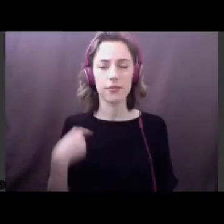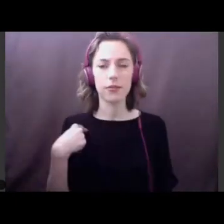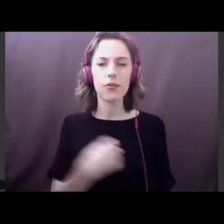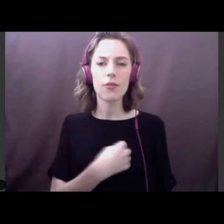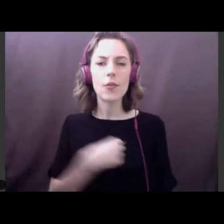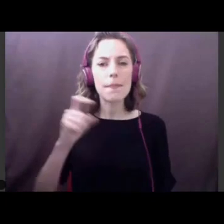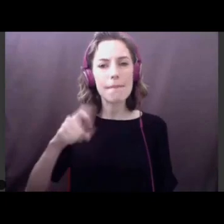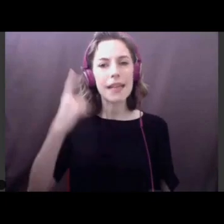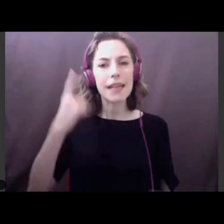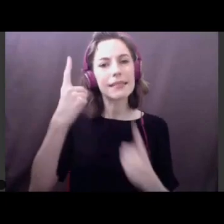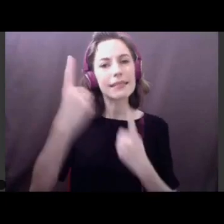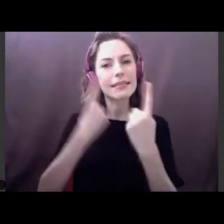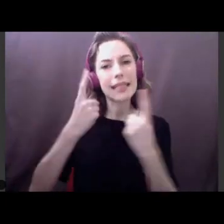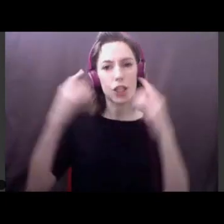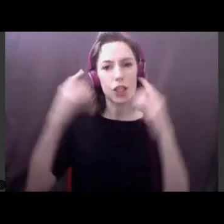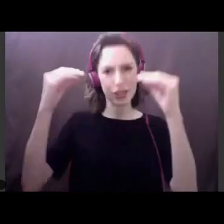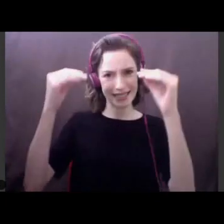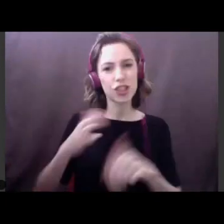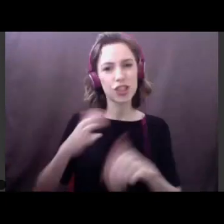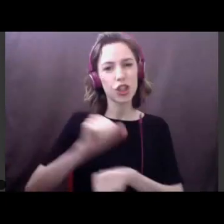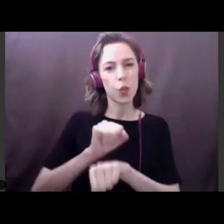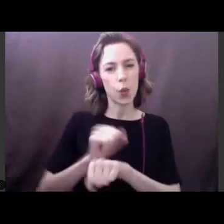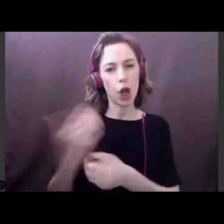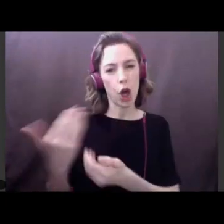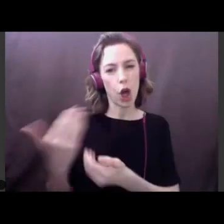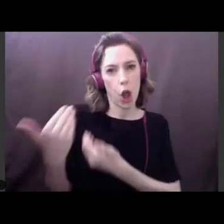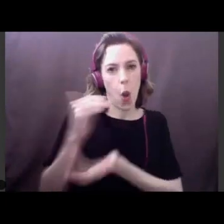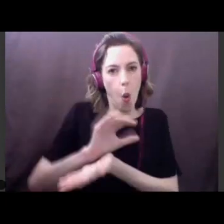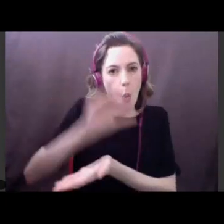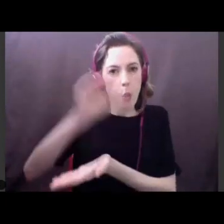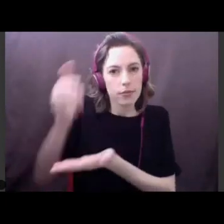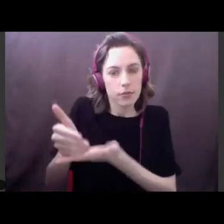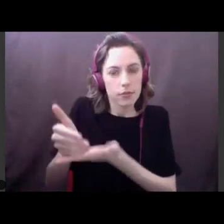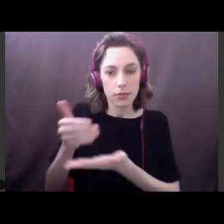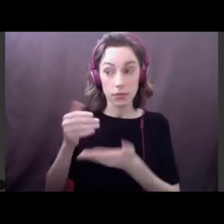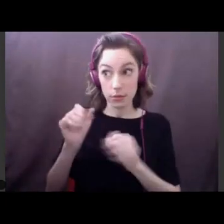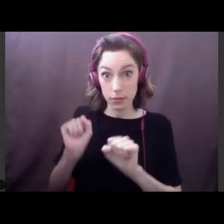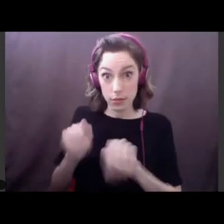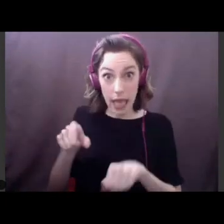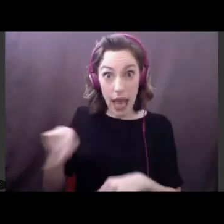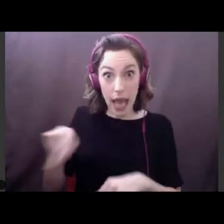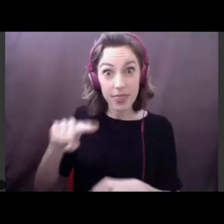on individual children and their functional abilities.